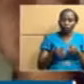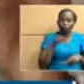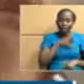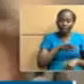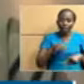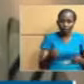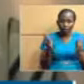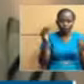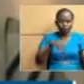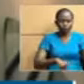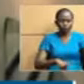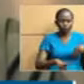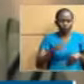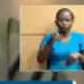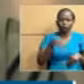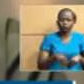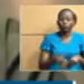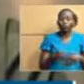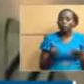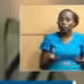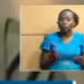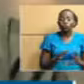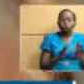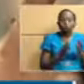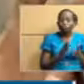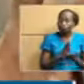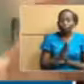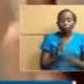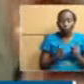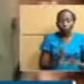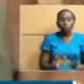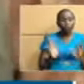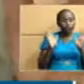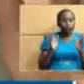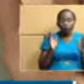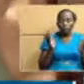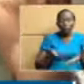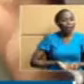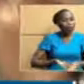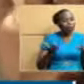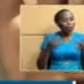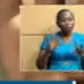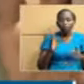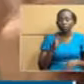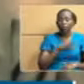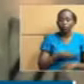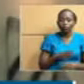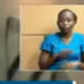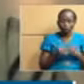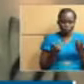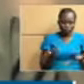discount. I think let us not discount the people who sacrificed their resources to make sure they help. Everyone needed to help. It